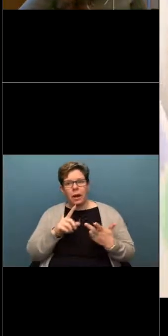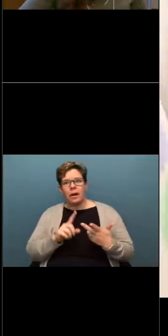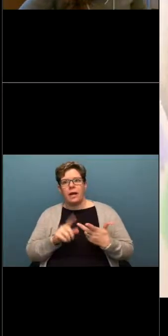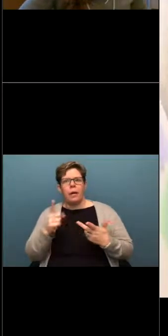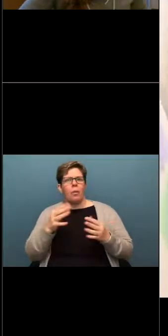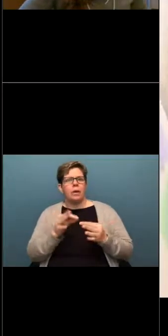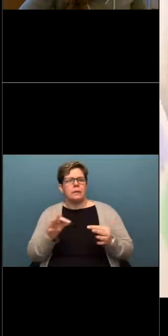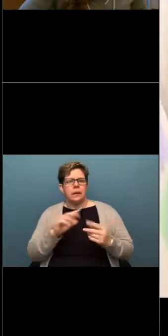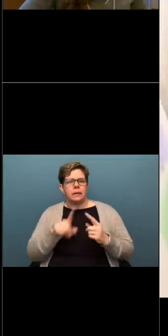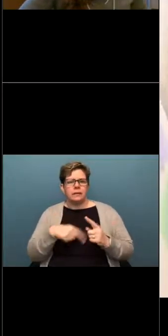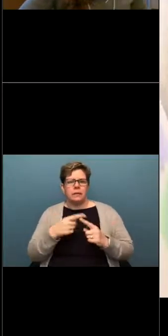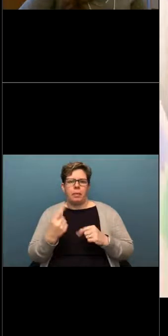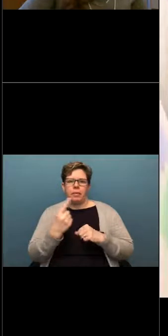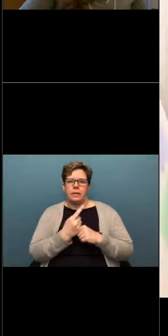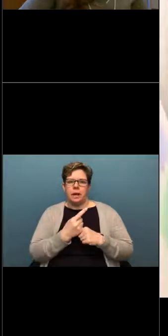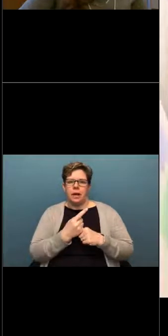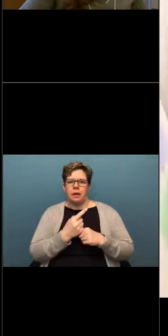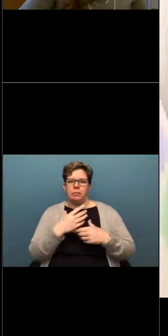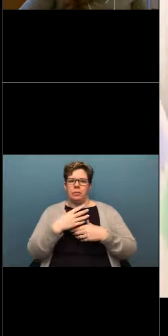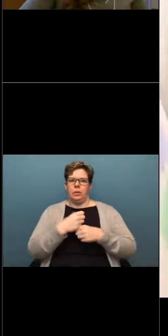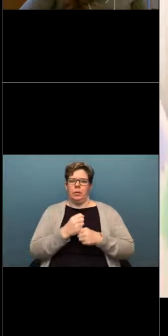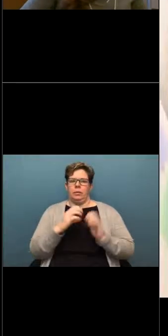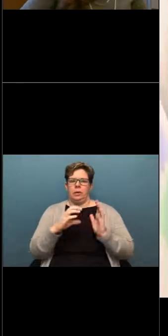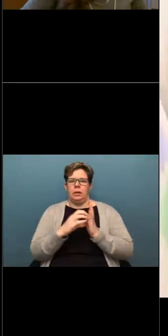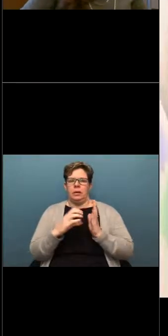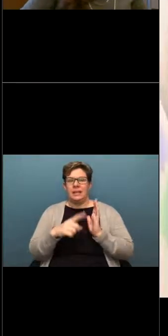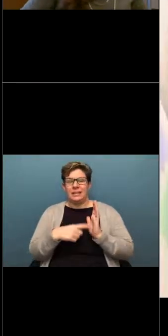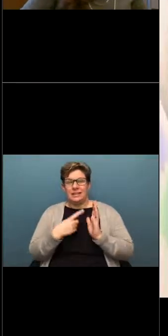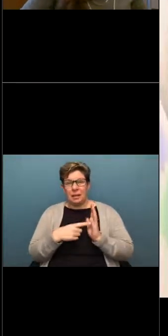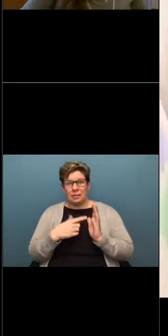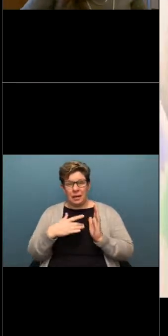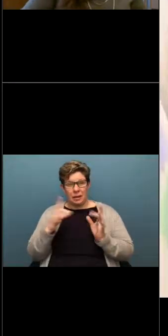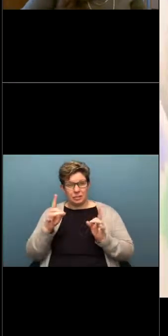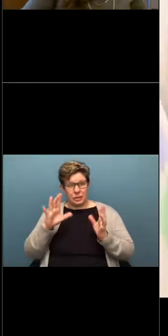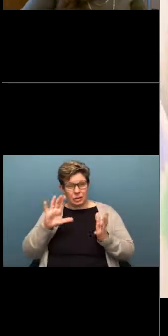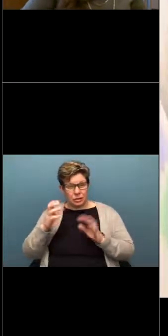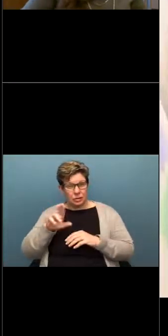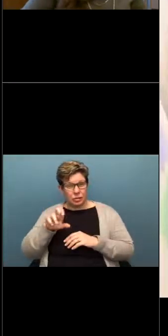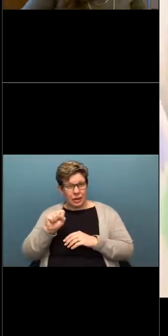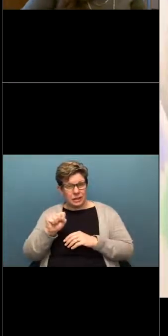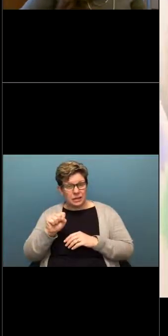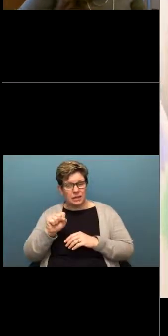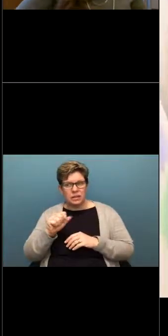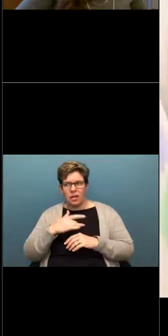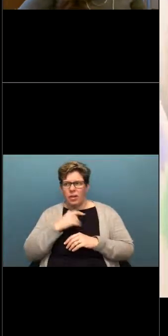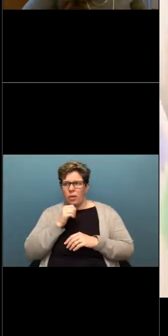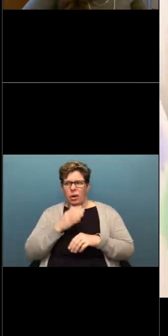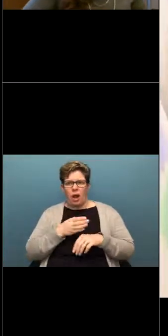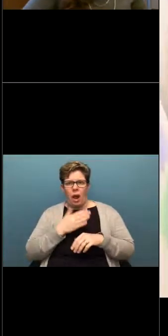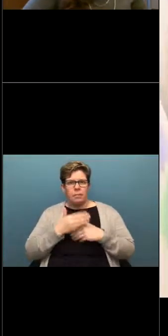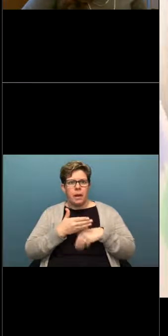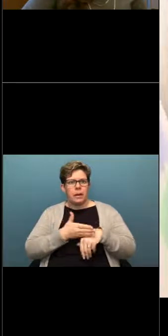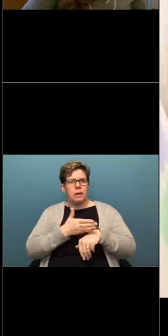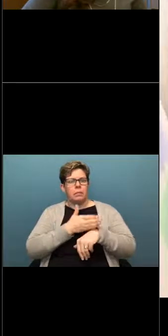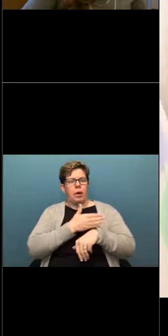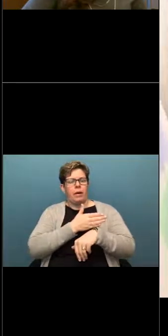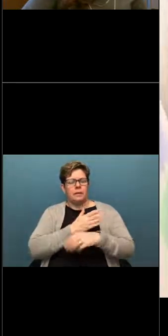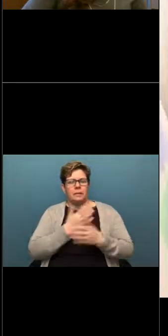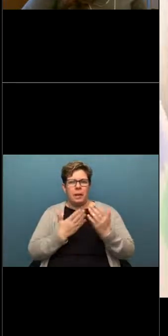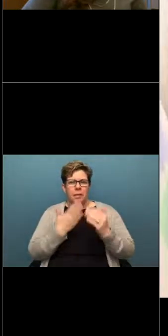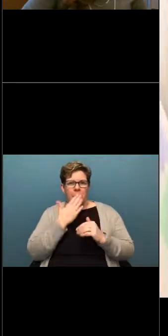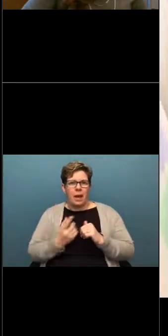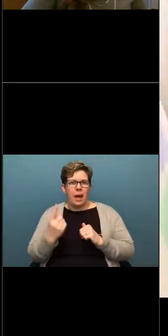over time. Sometimes when we're in crisis, we might not see that we've been making progress over time when we've had a bad day or